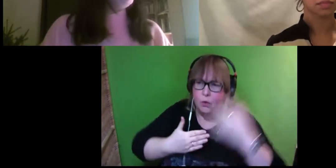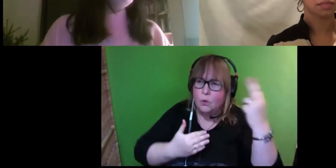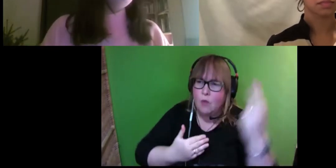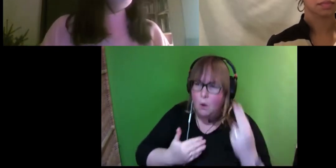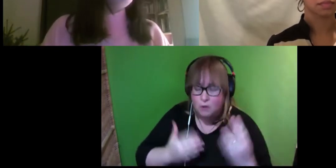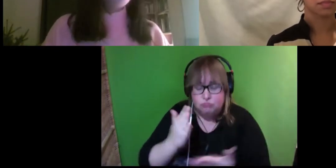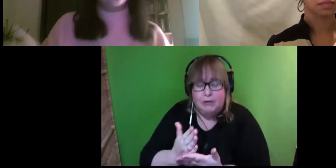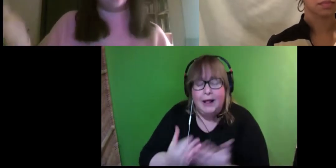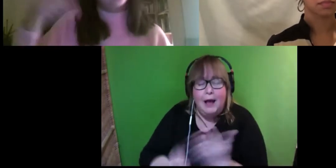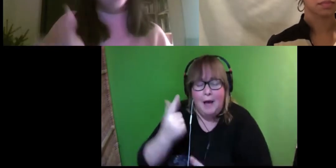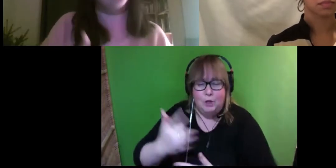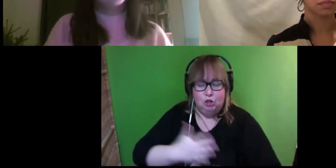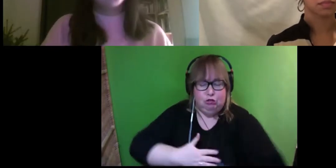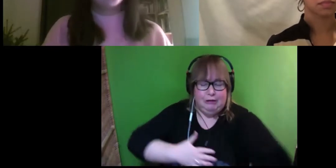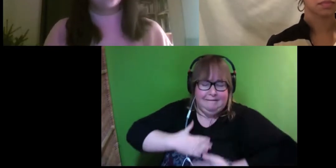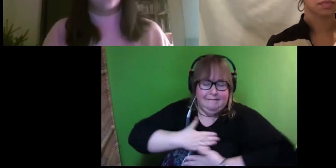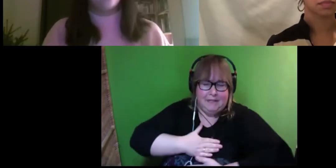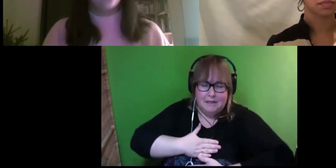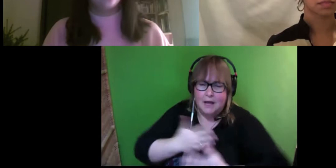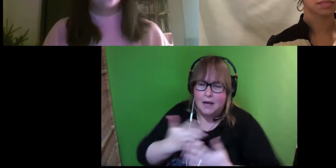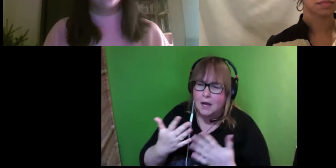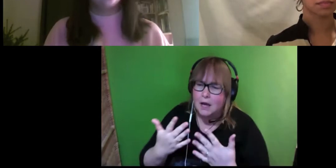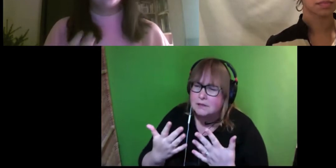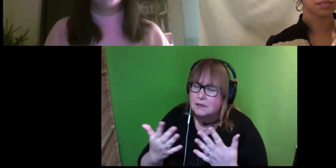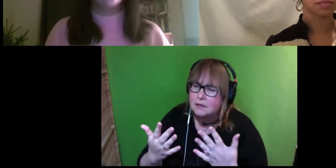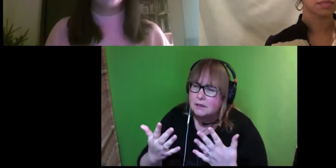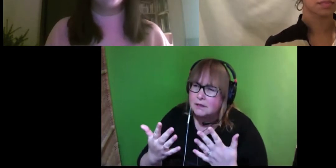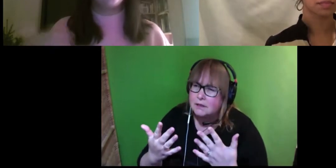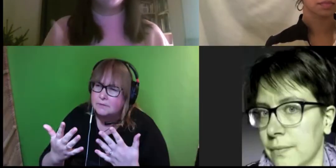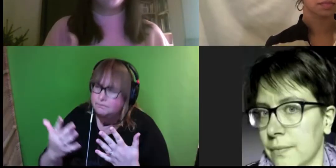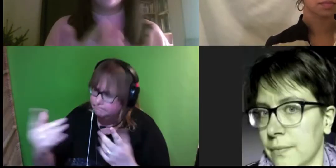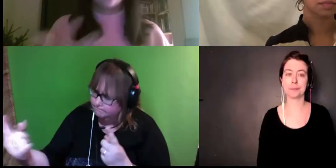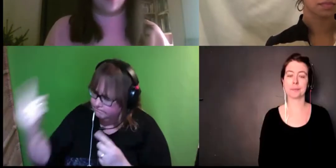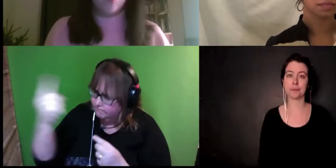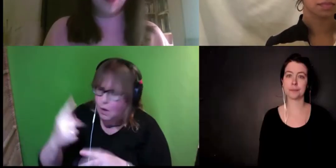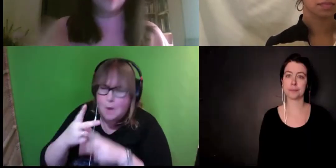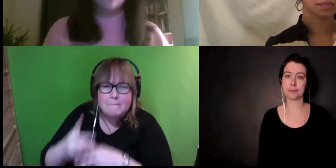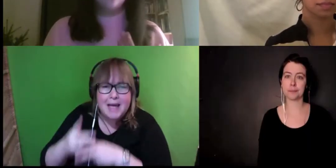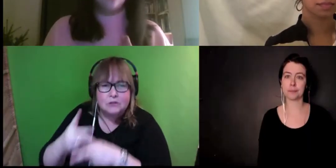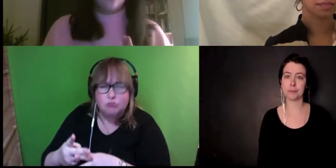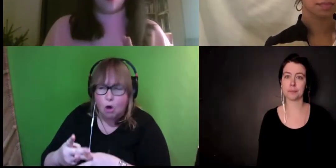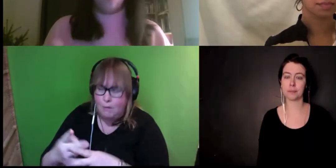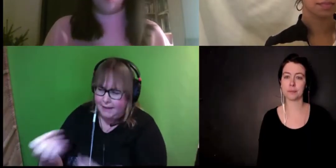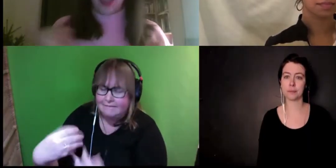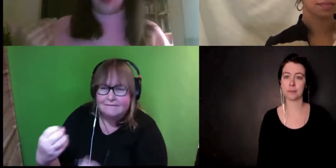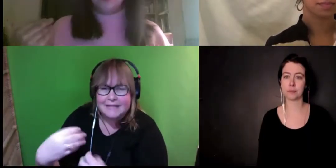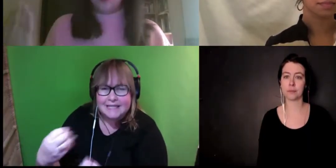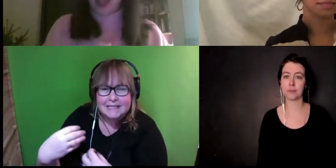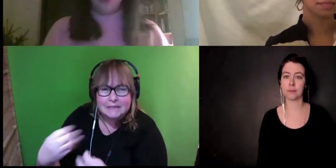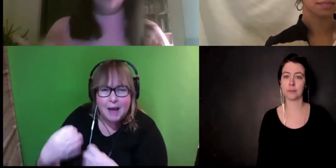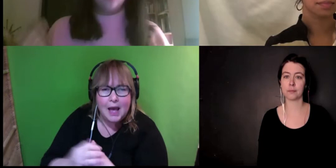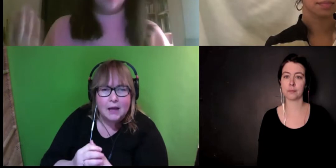We also had mentors that came in to give us feedback, and we